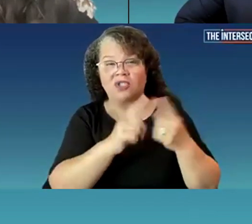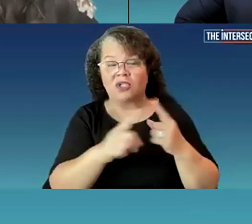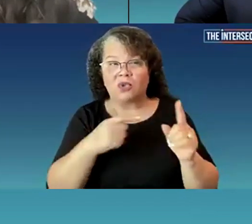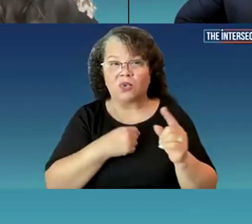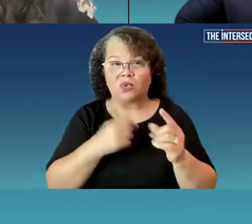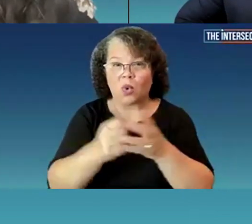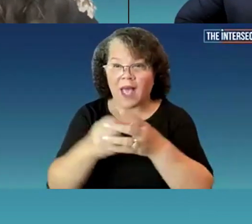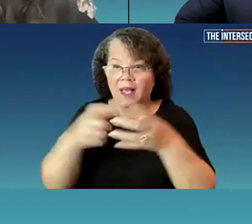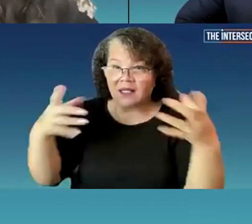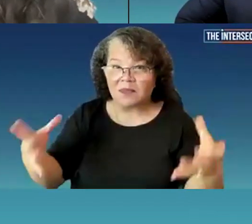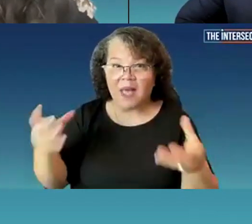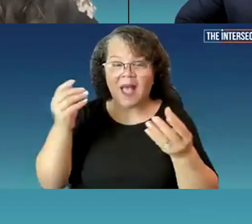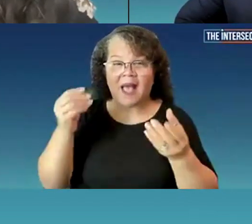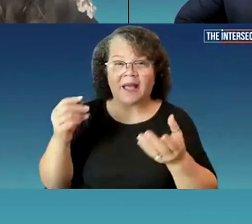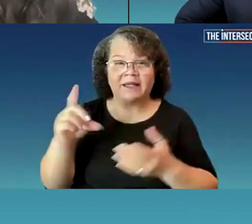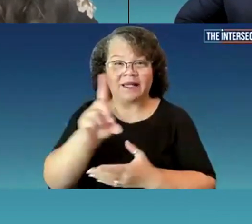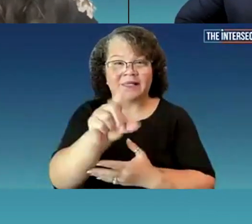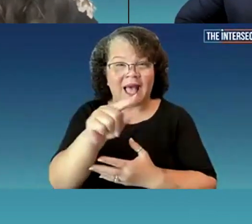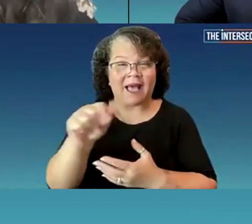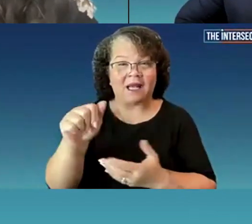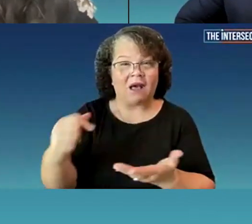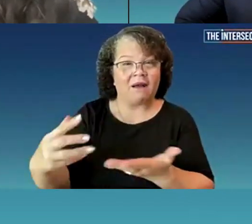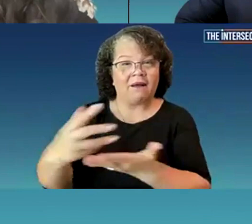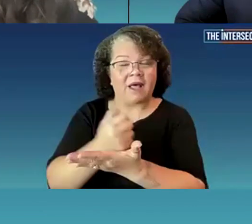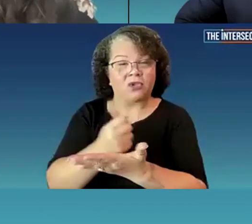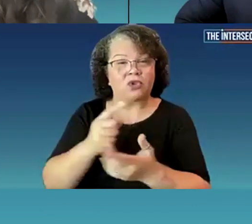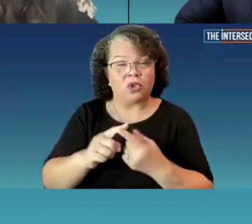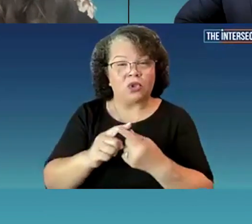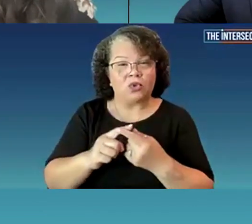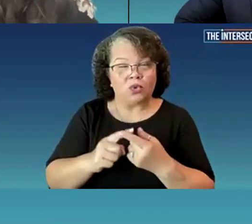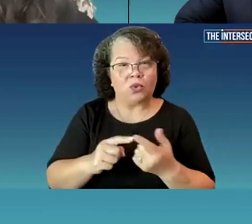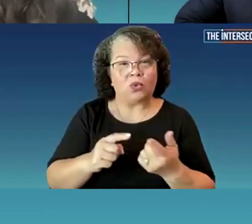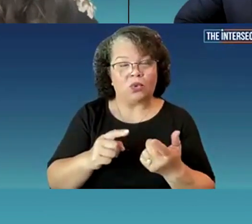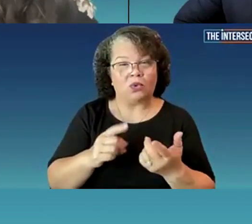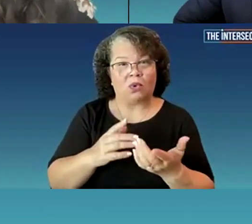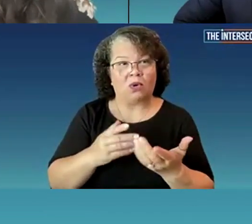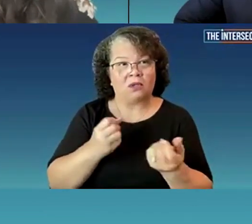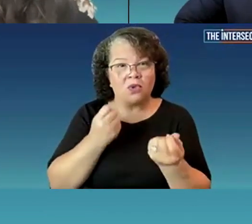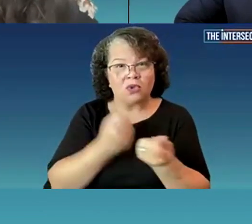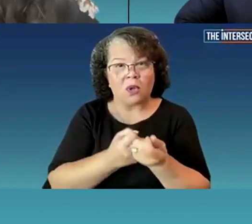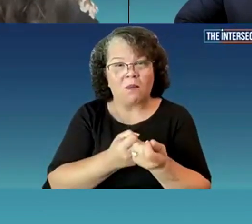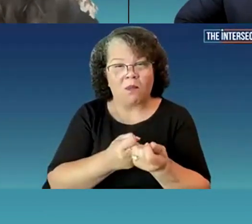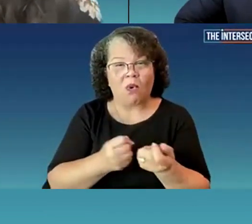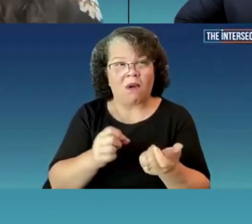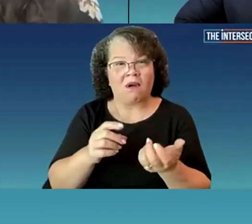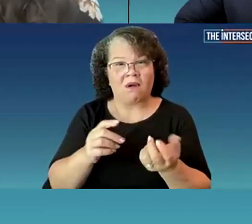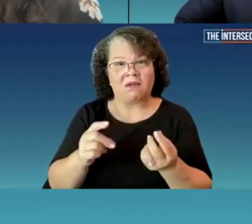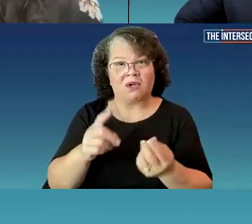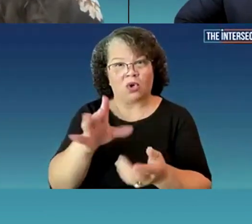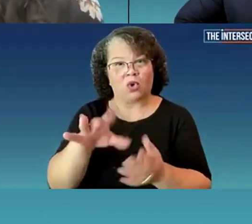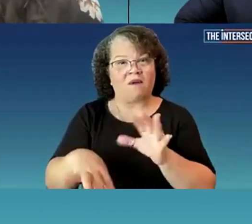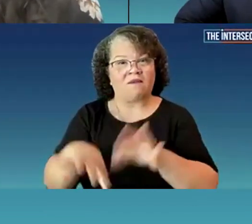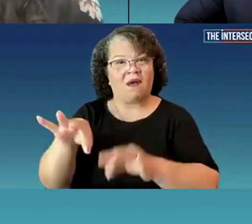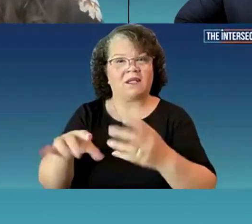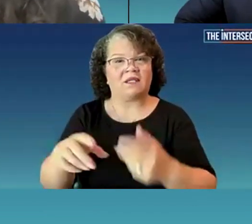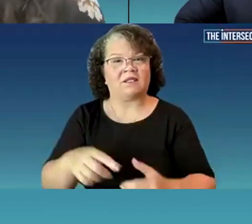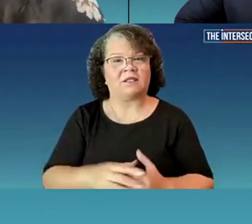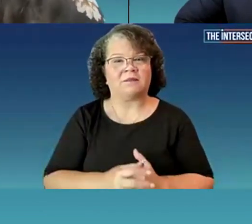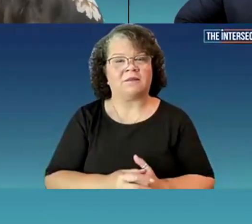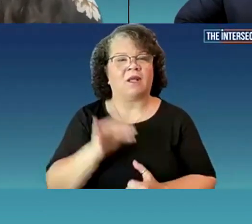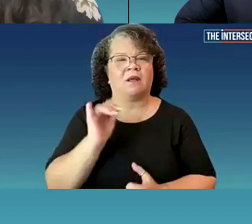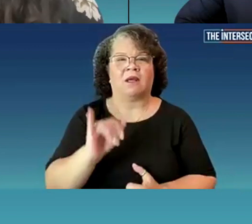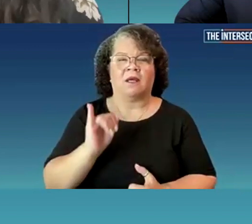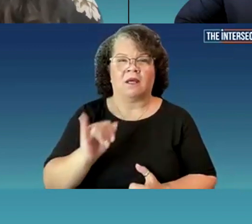that you know and believe are there, but you don't have any data to support it? Okay, I feel like this is a big